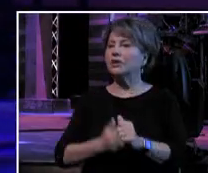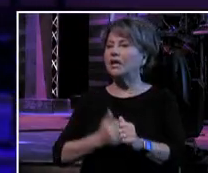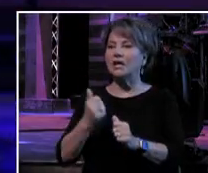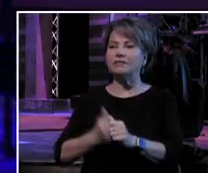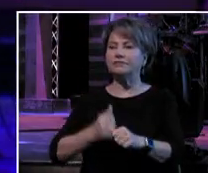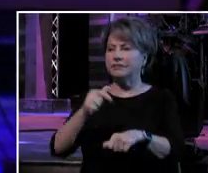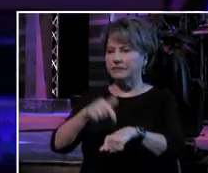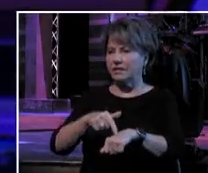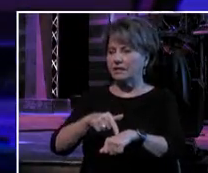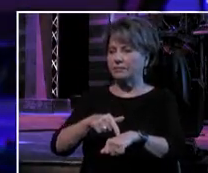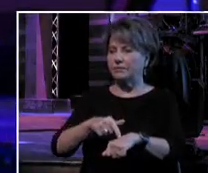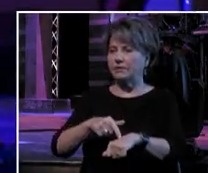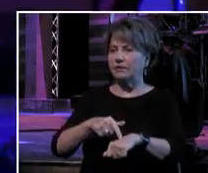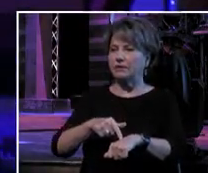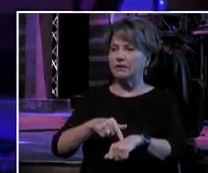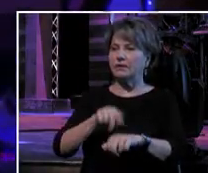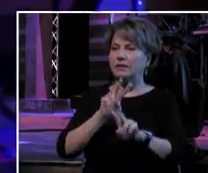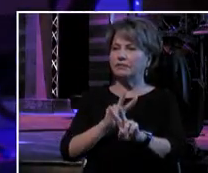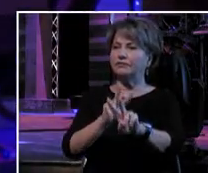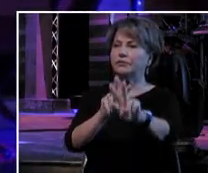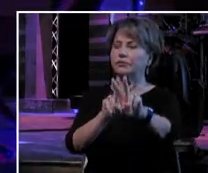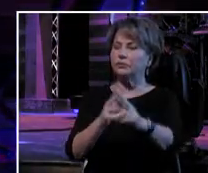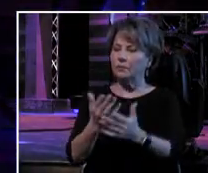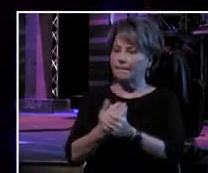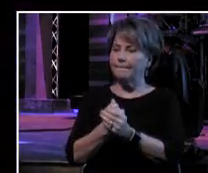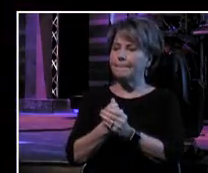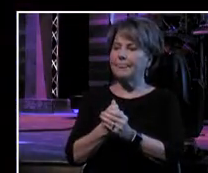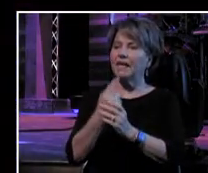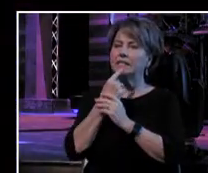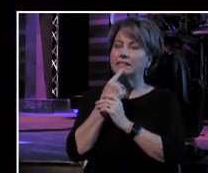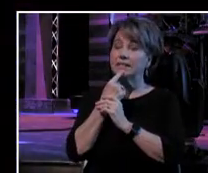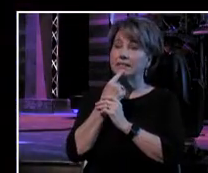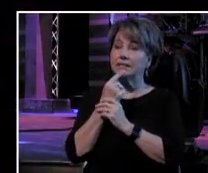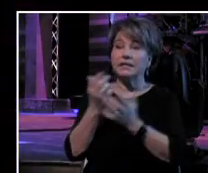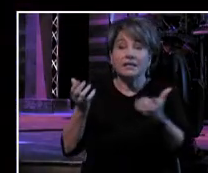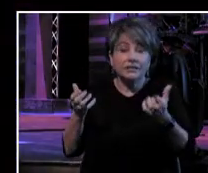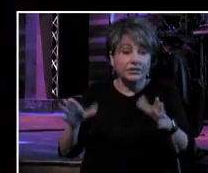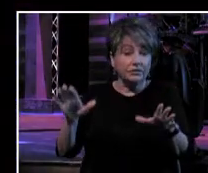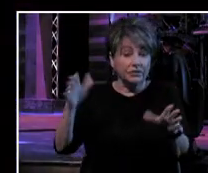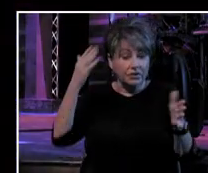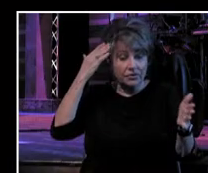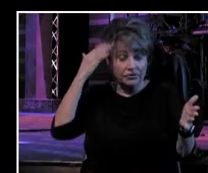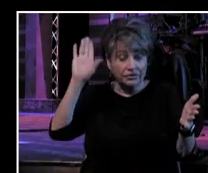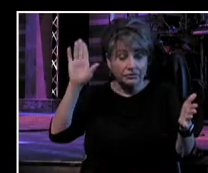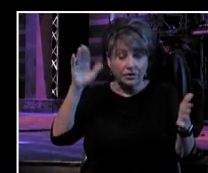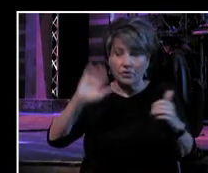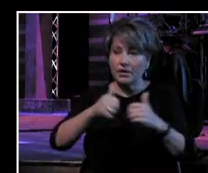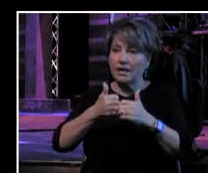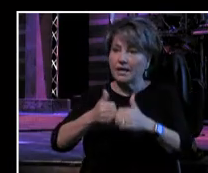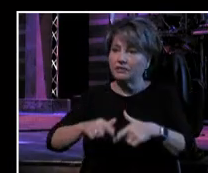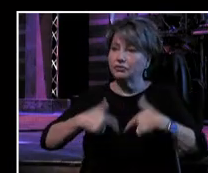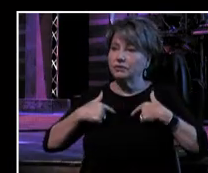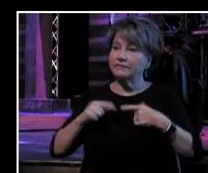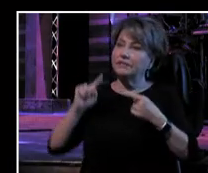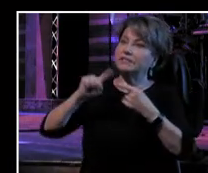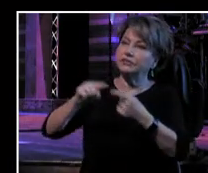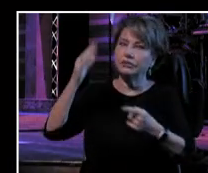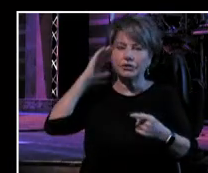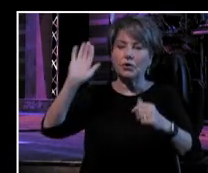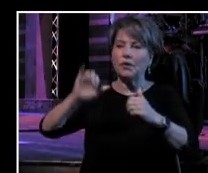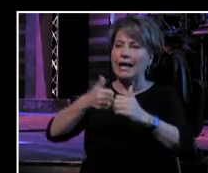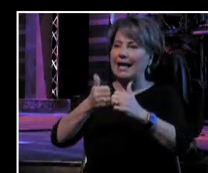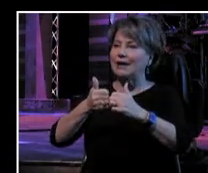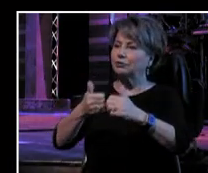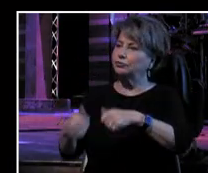ever visited with him. And he says this: you won't know how to live until you know how to die. Now,